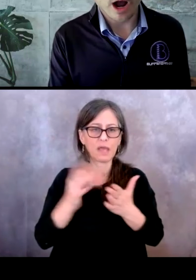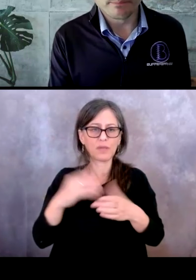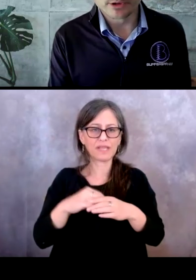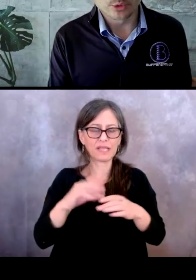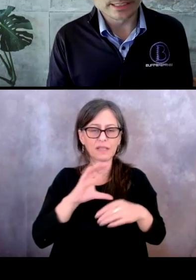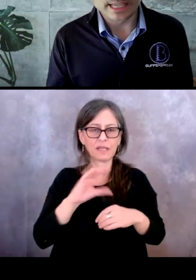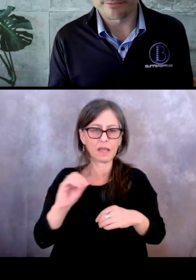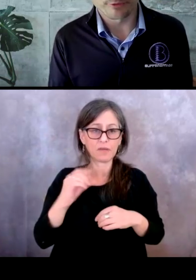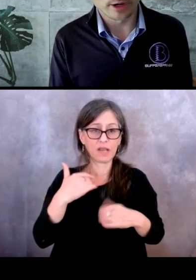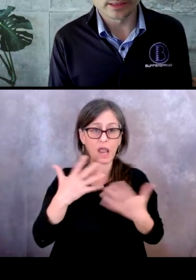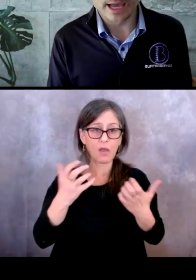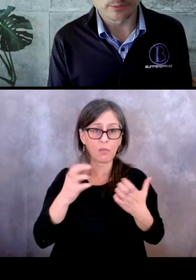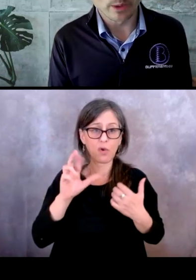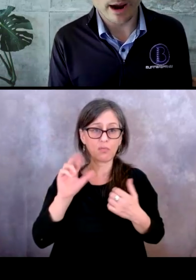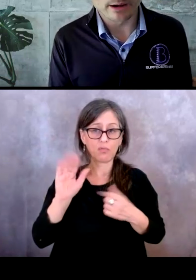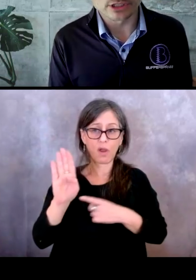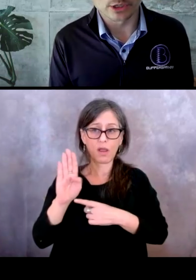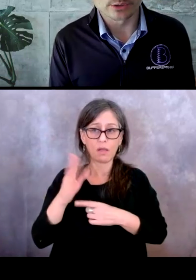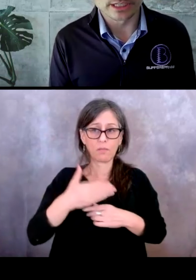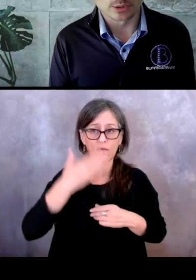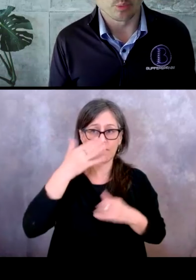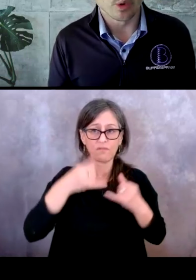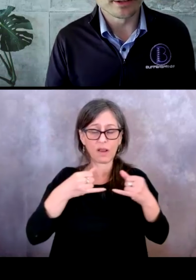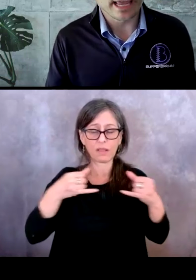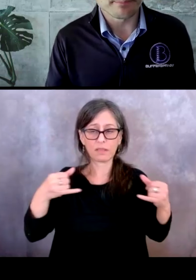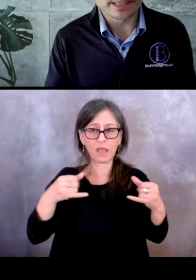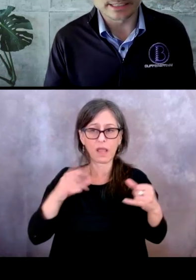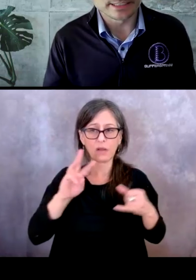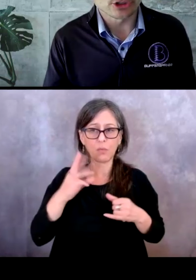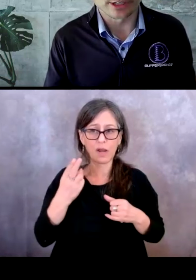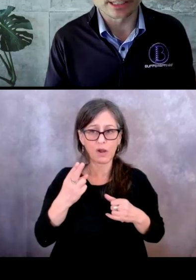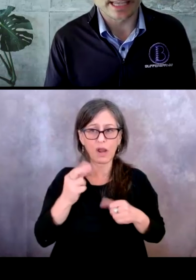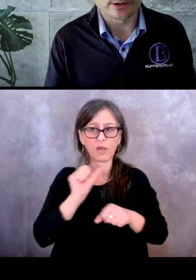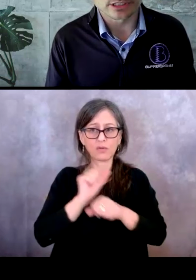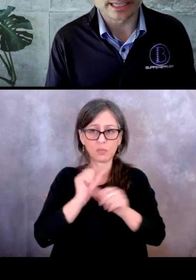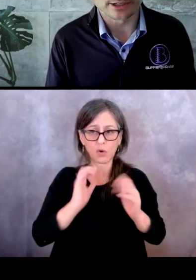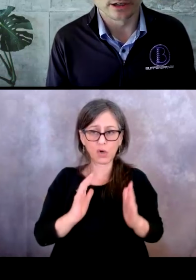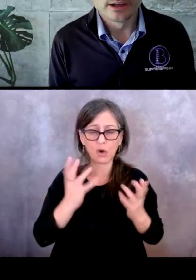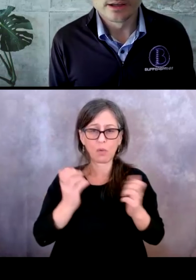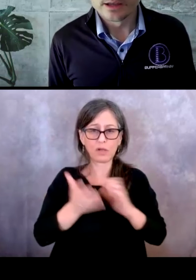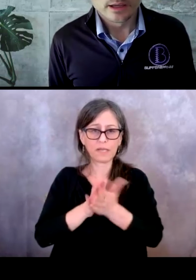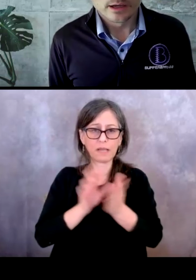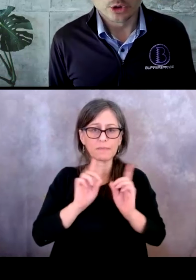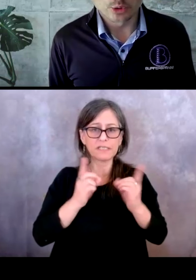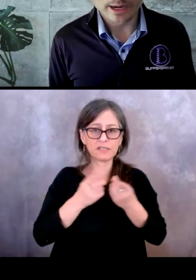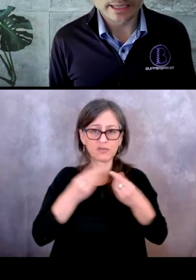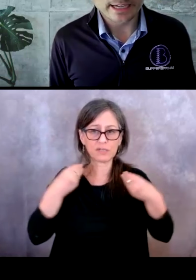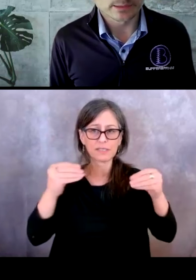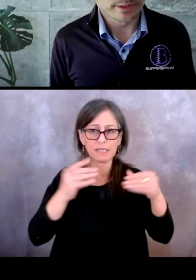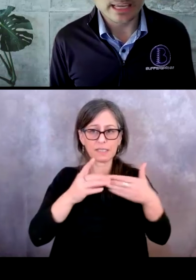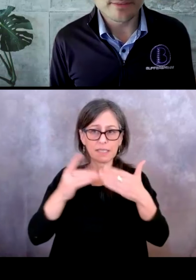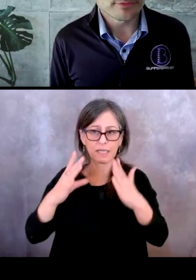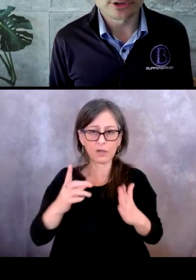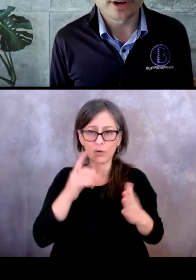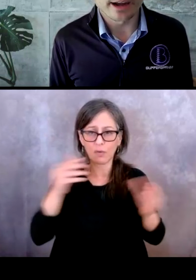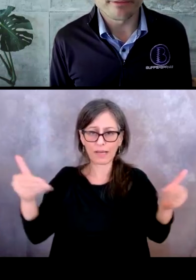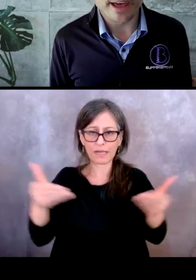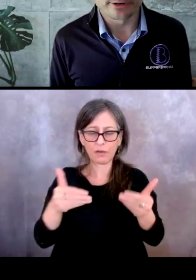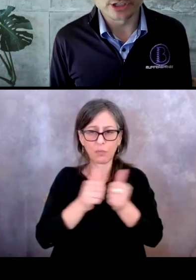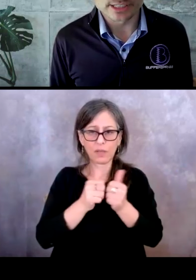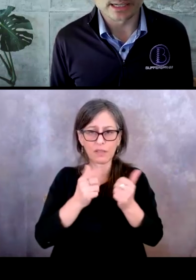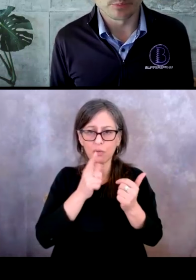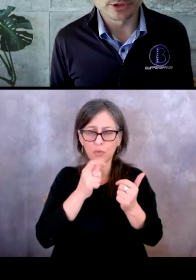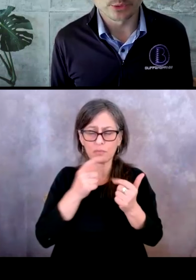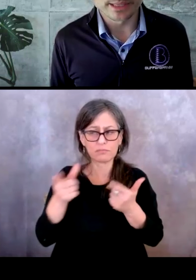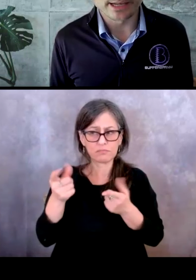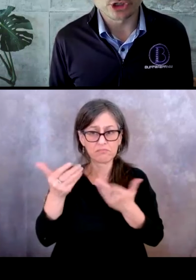want Rob, who is a frontline warehouse associate, to one day be the district sales leader, who do I connect them with? Even if they're not a